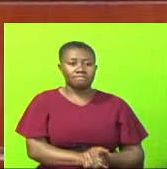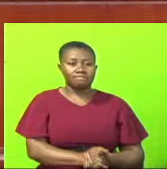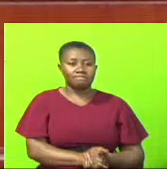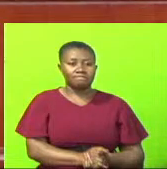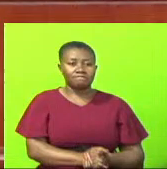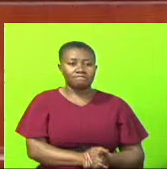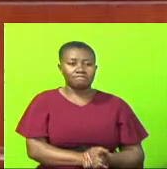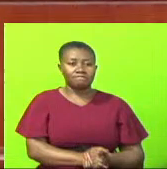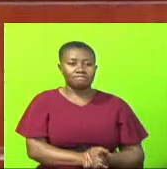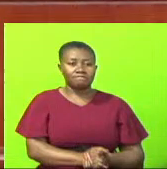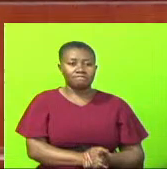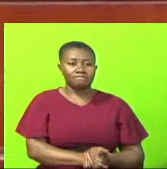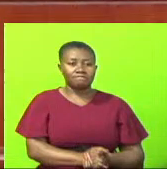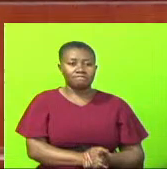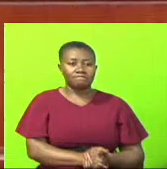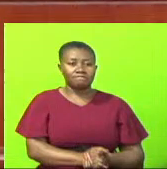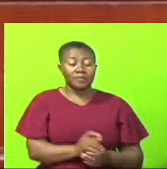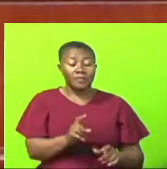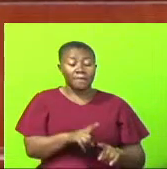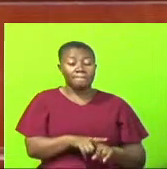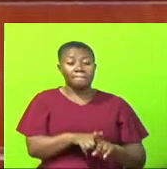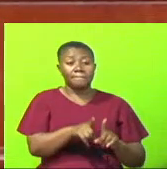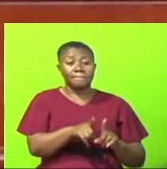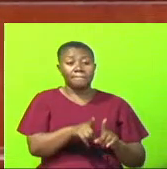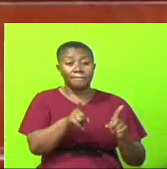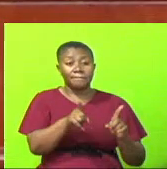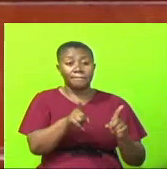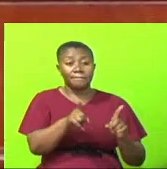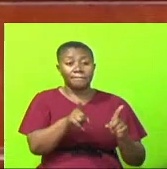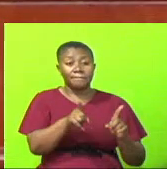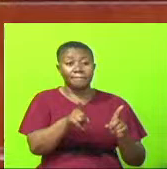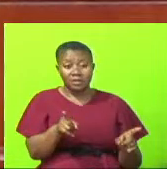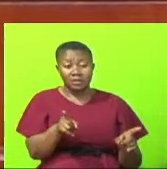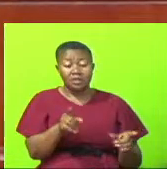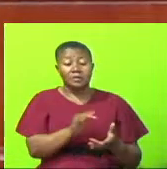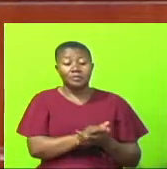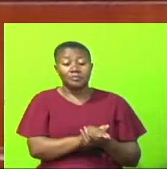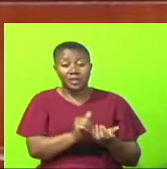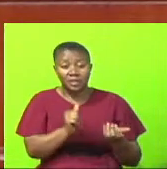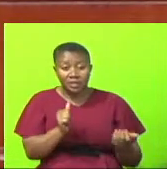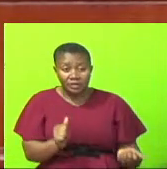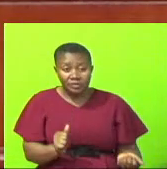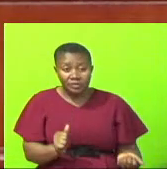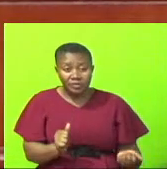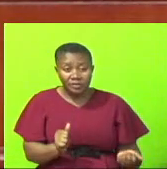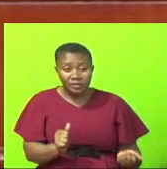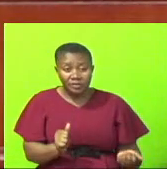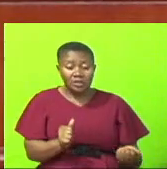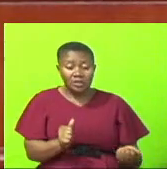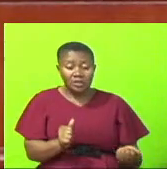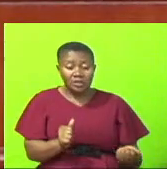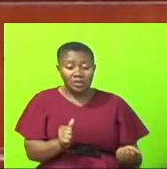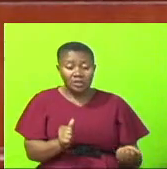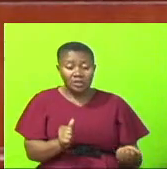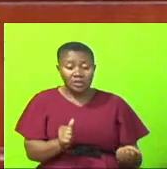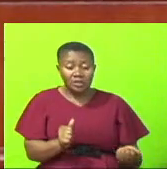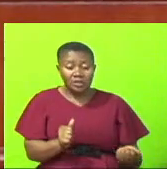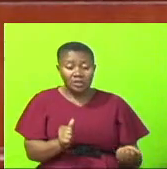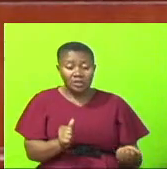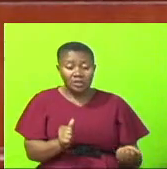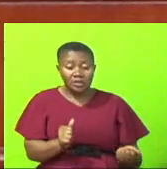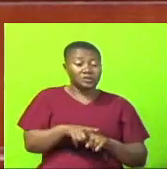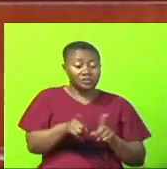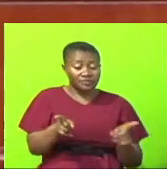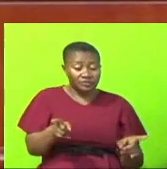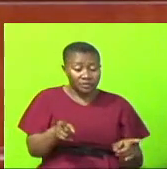Court. But the reliefs are quite different from what